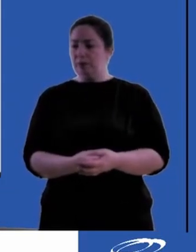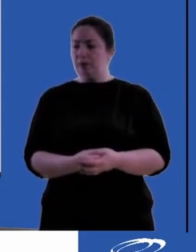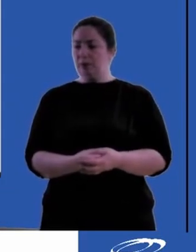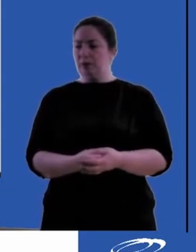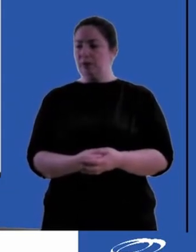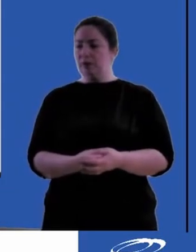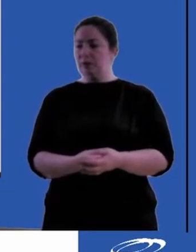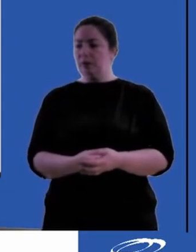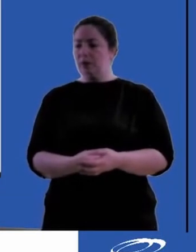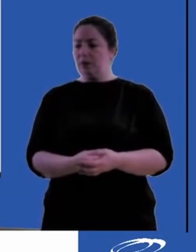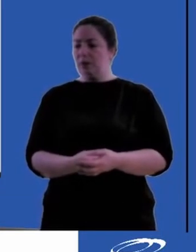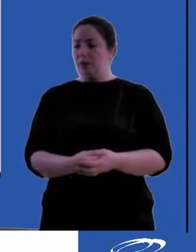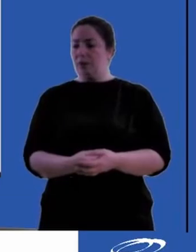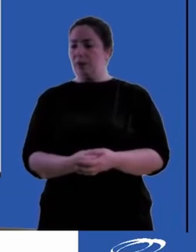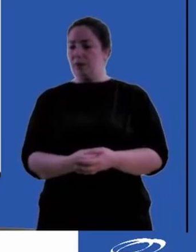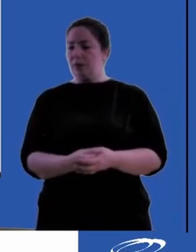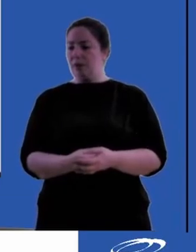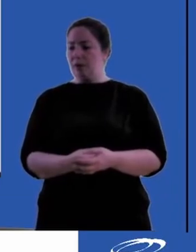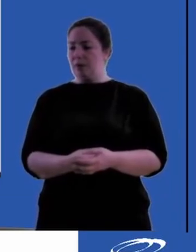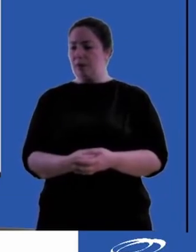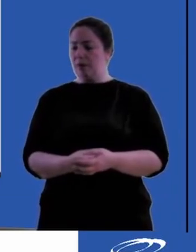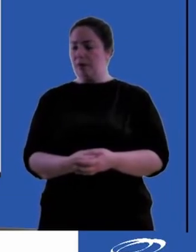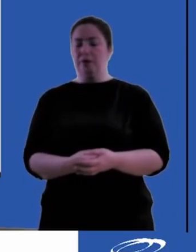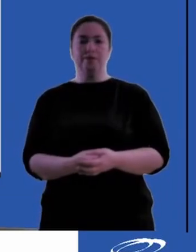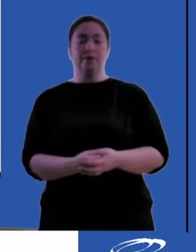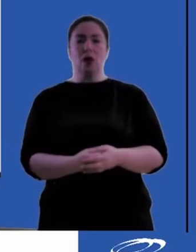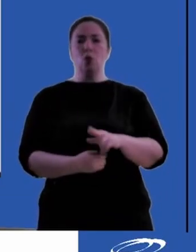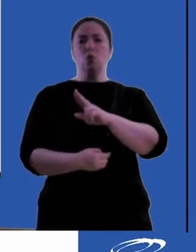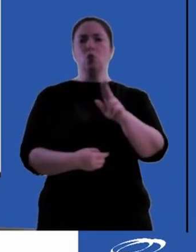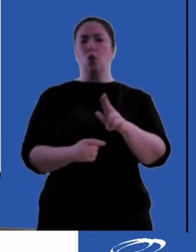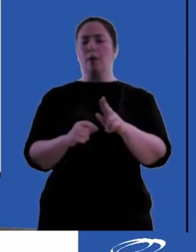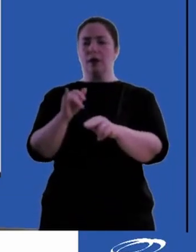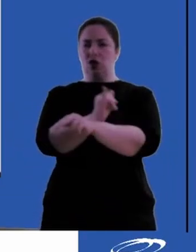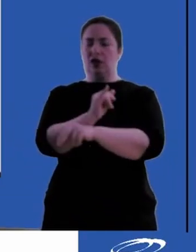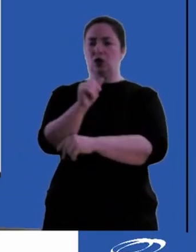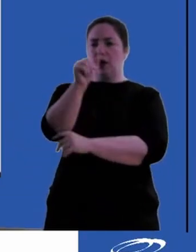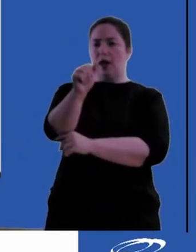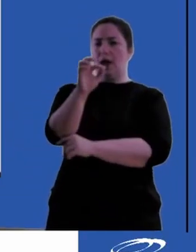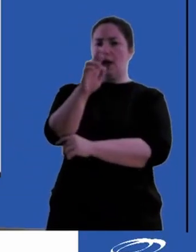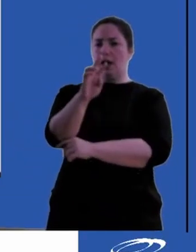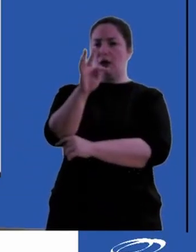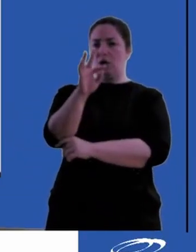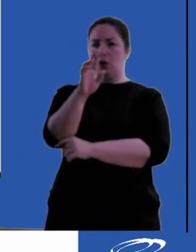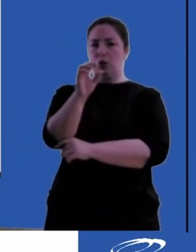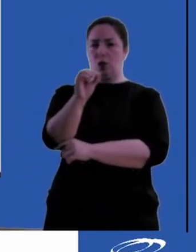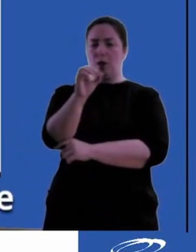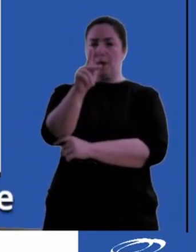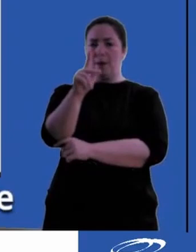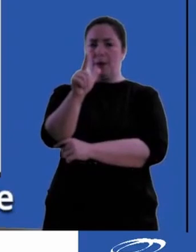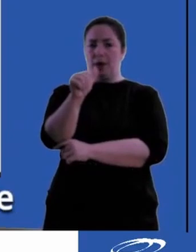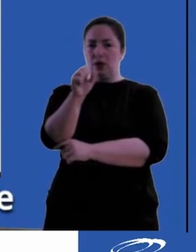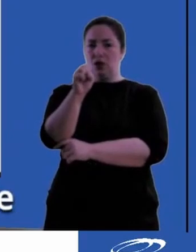that arthroplasty, including taking the arthroplasty itself, the more likely we are to find microorganisms. I also shared